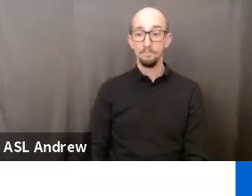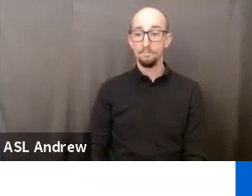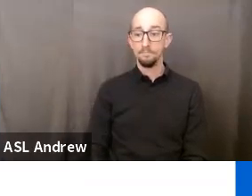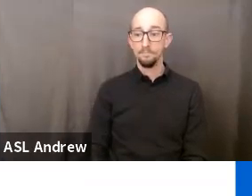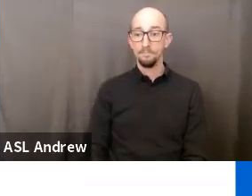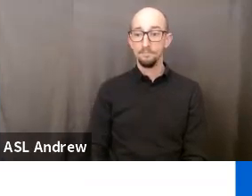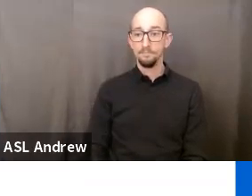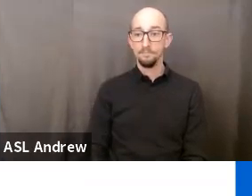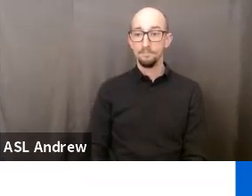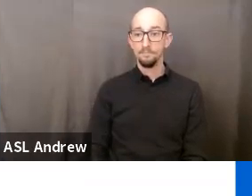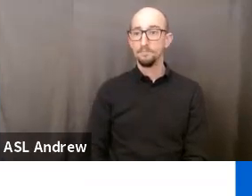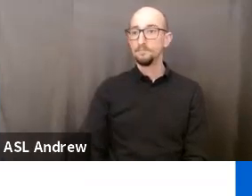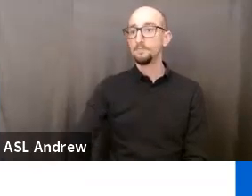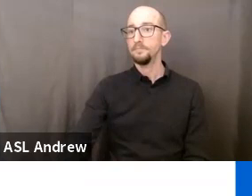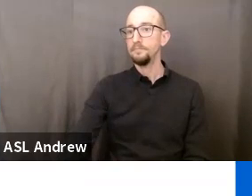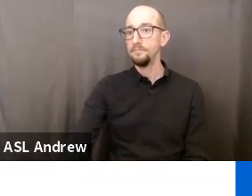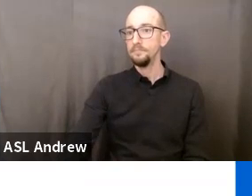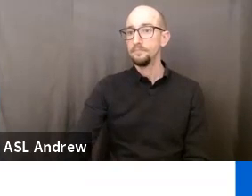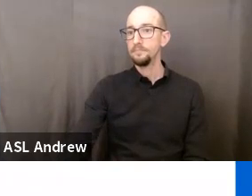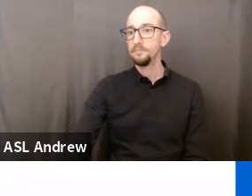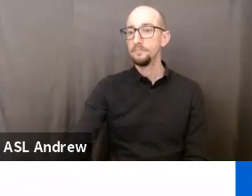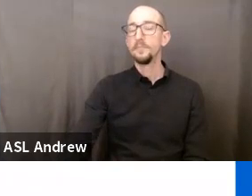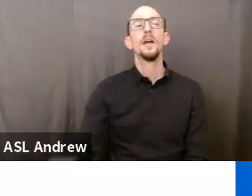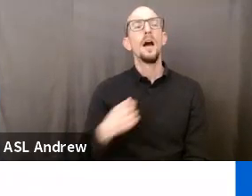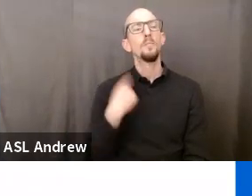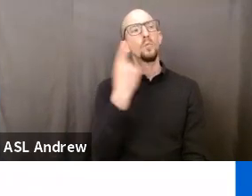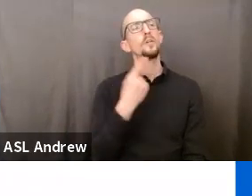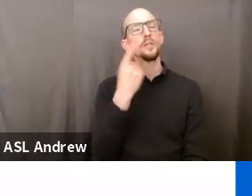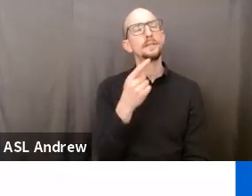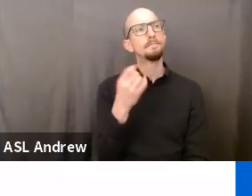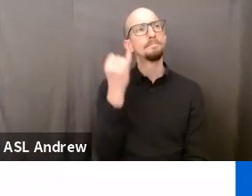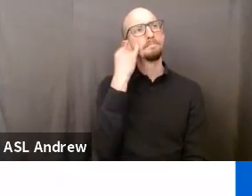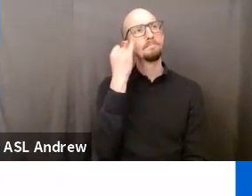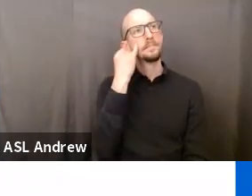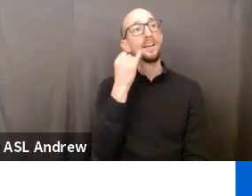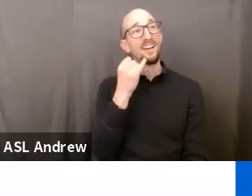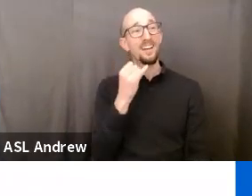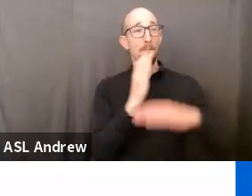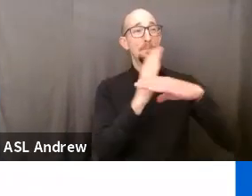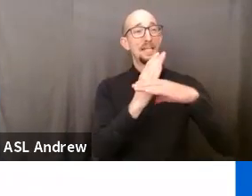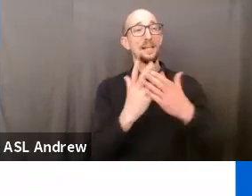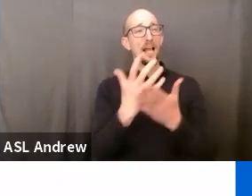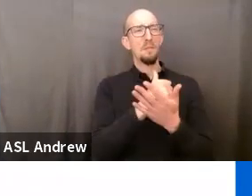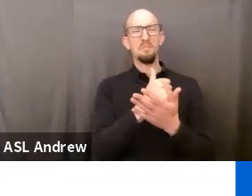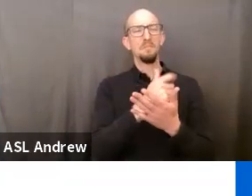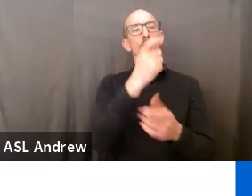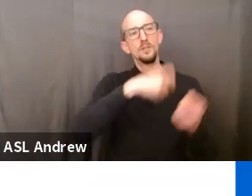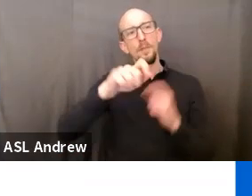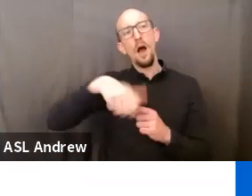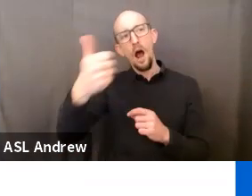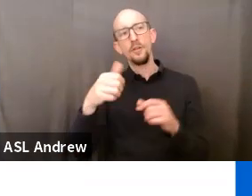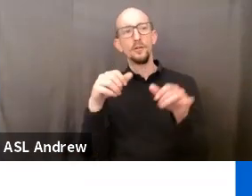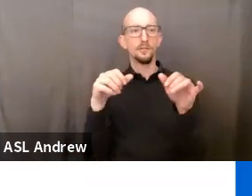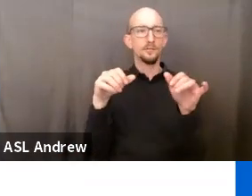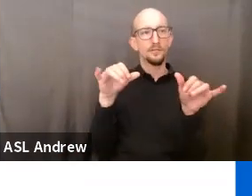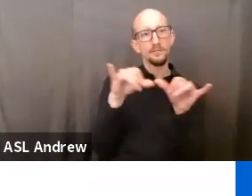I wonder if replacing median income with a different ACS metric